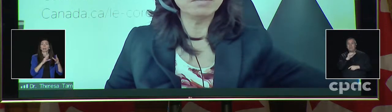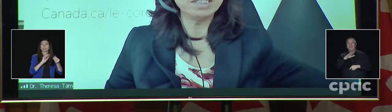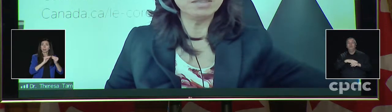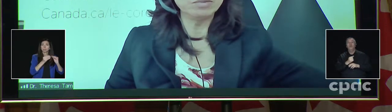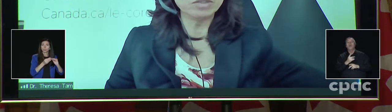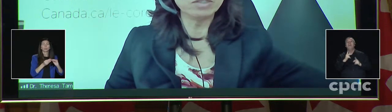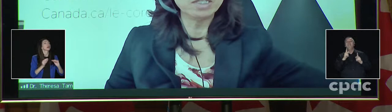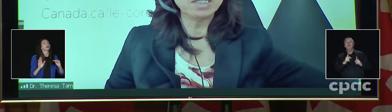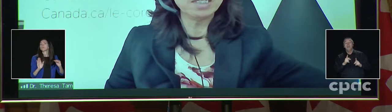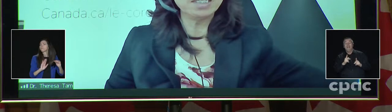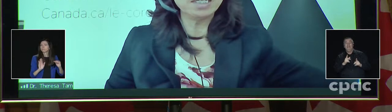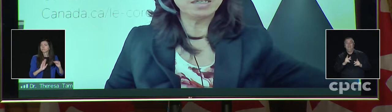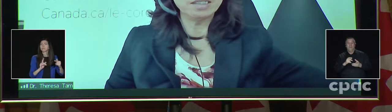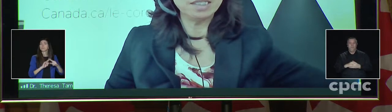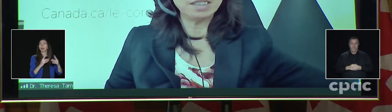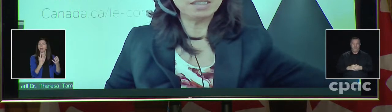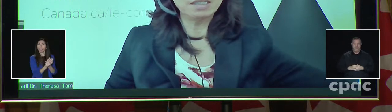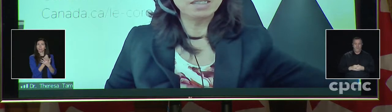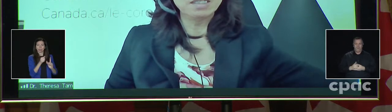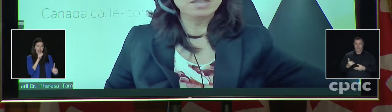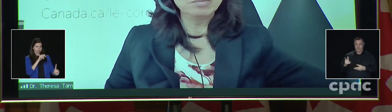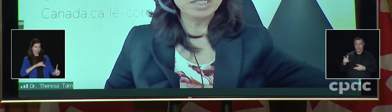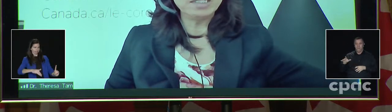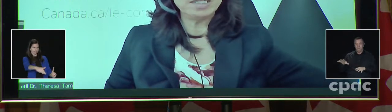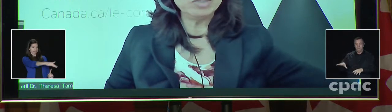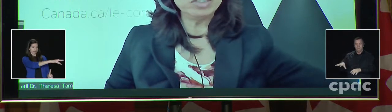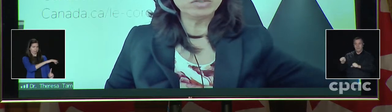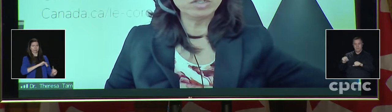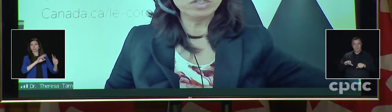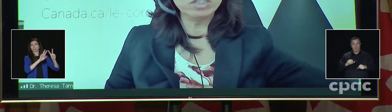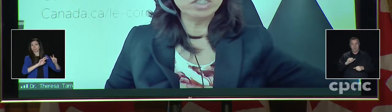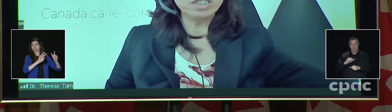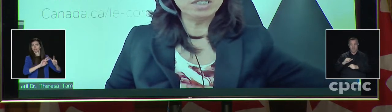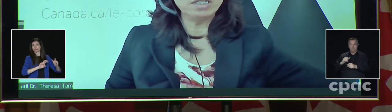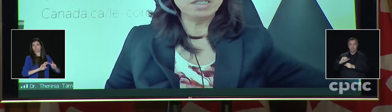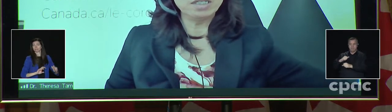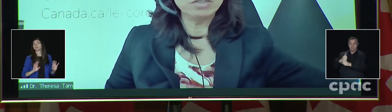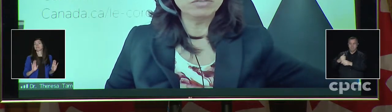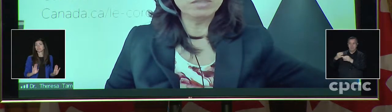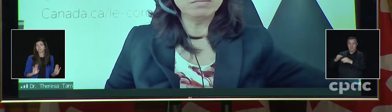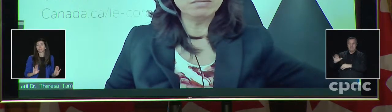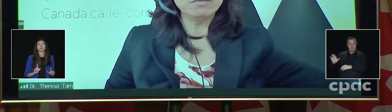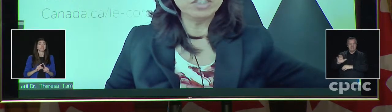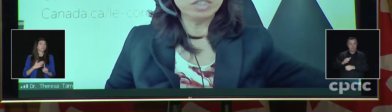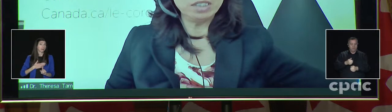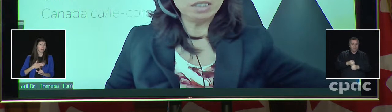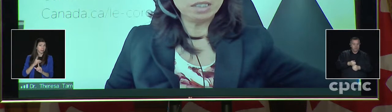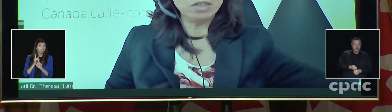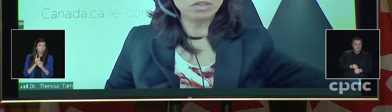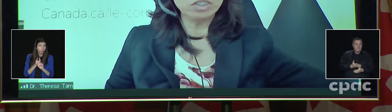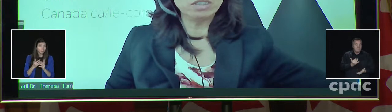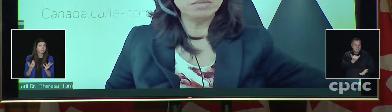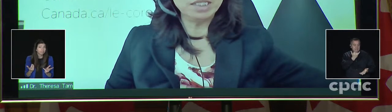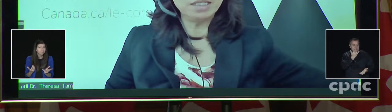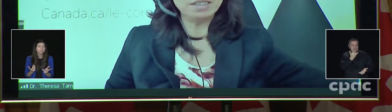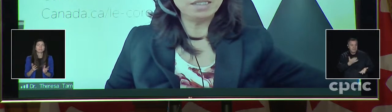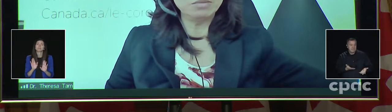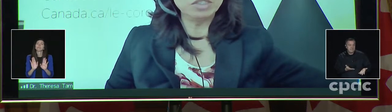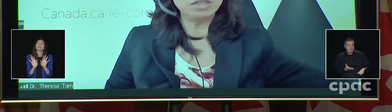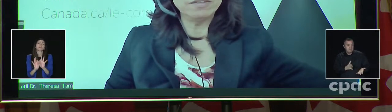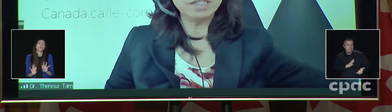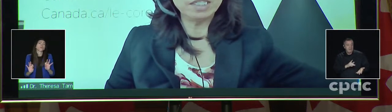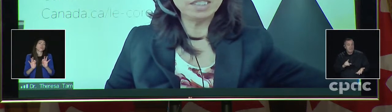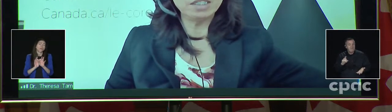are reasonable in their context. But I'm just urging extreme vigilance and caution because